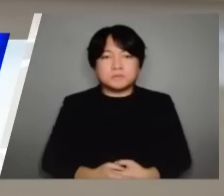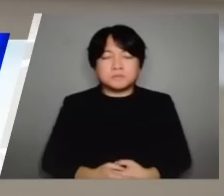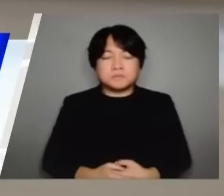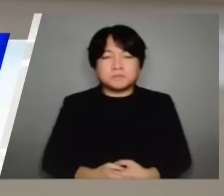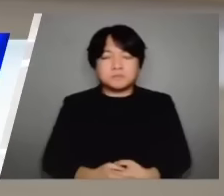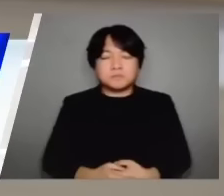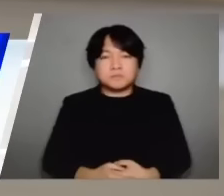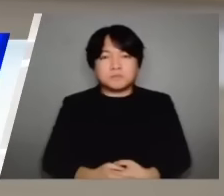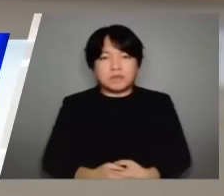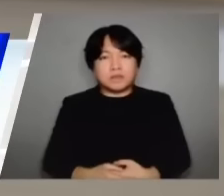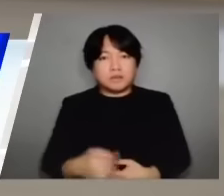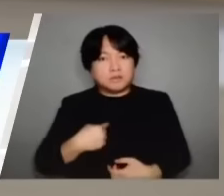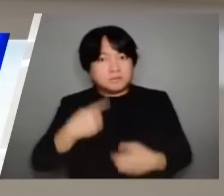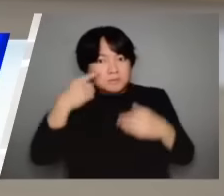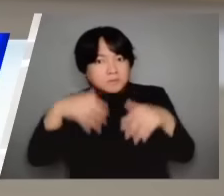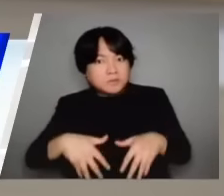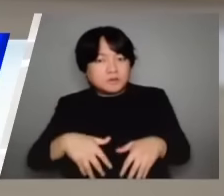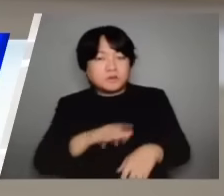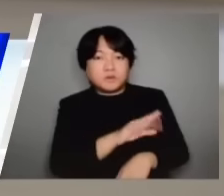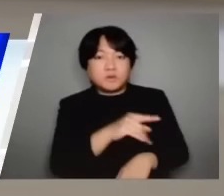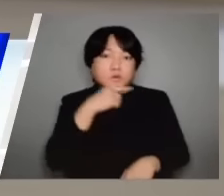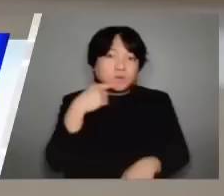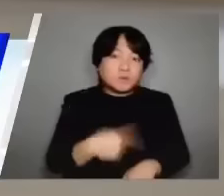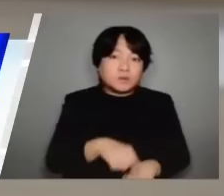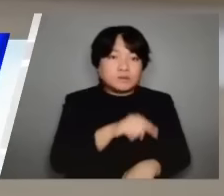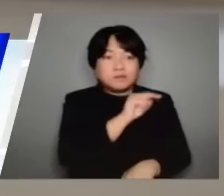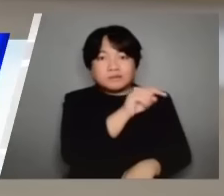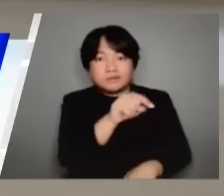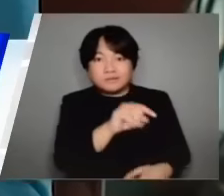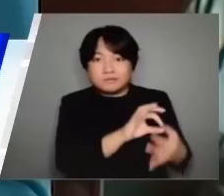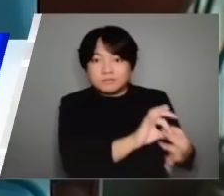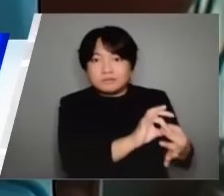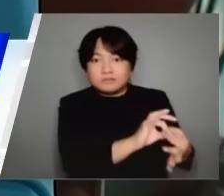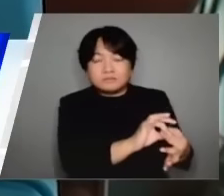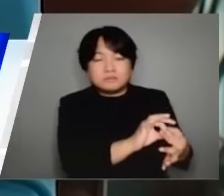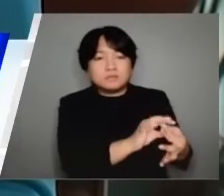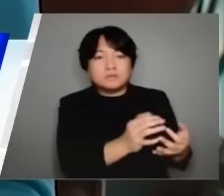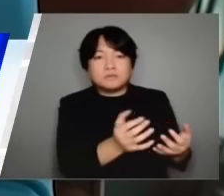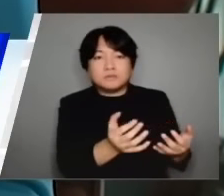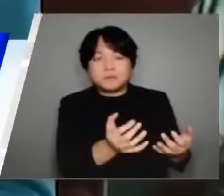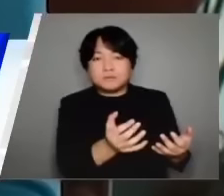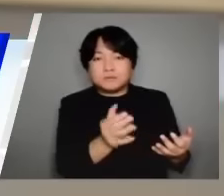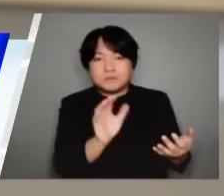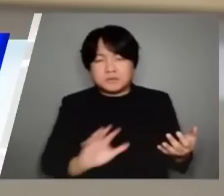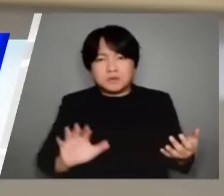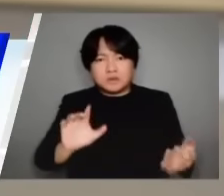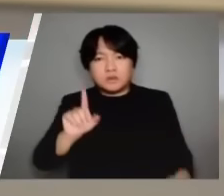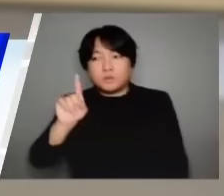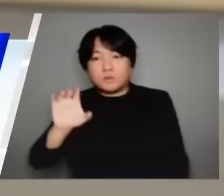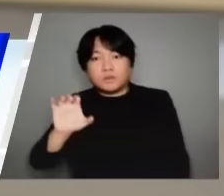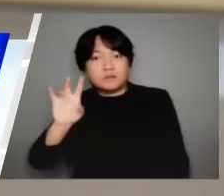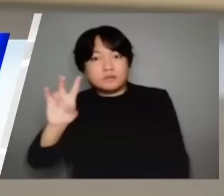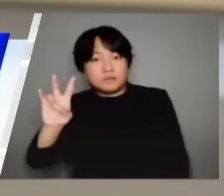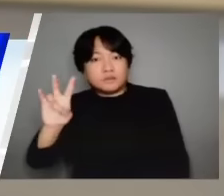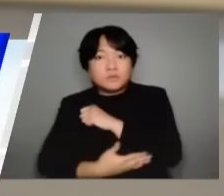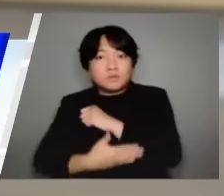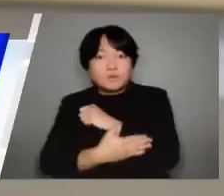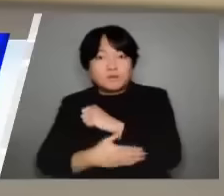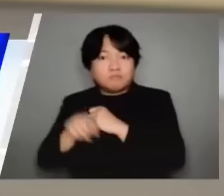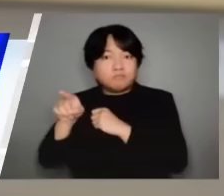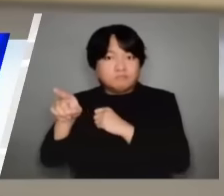their allies that for today we have the confirmation from 107 countries and this is huge